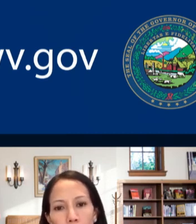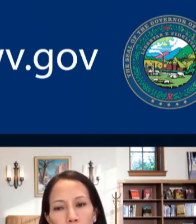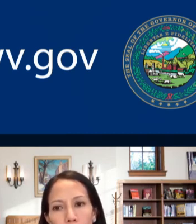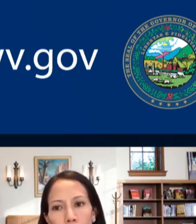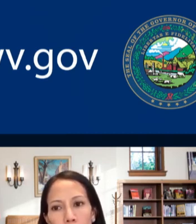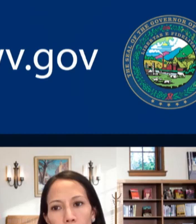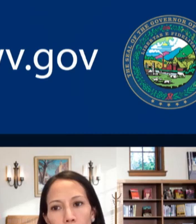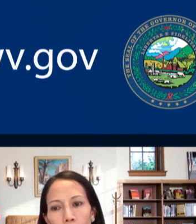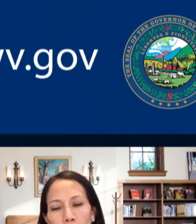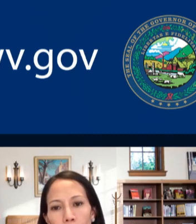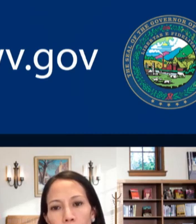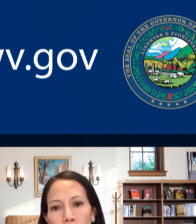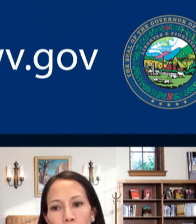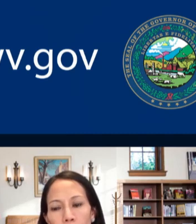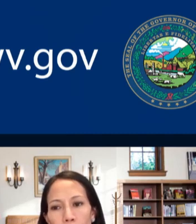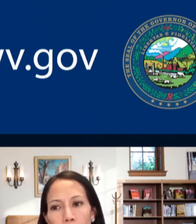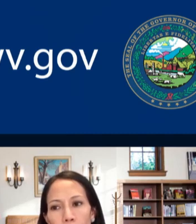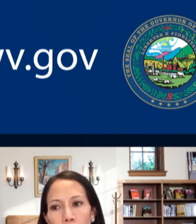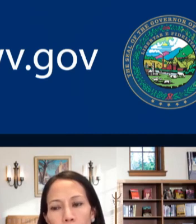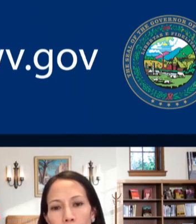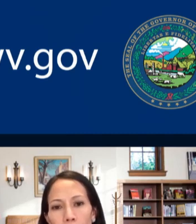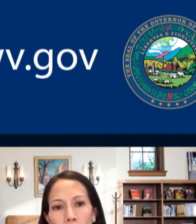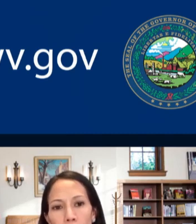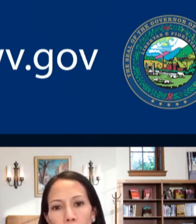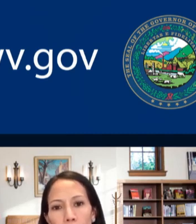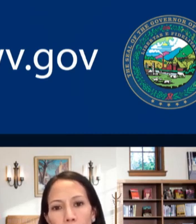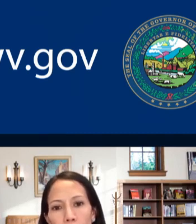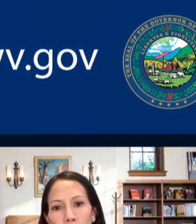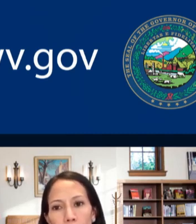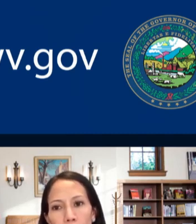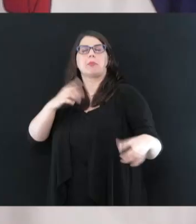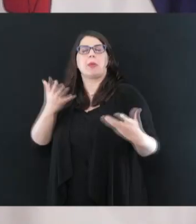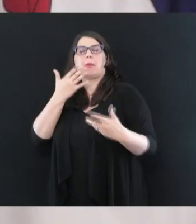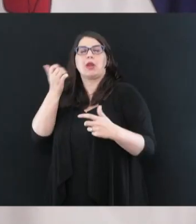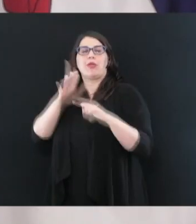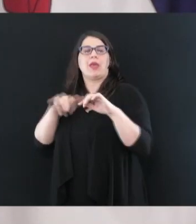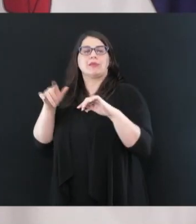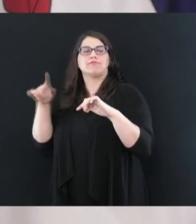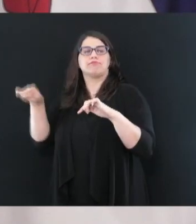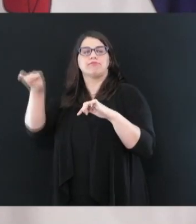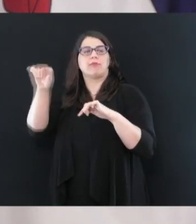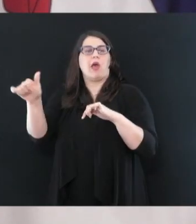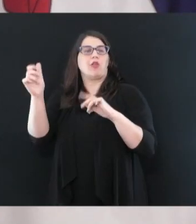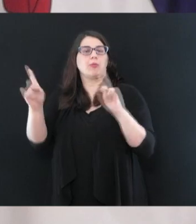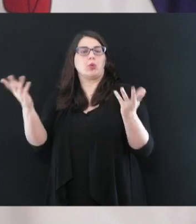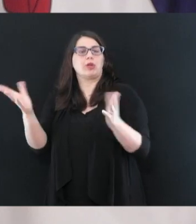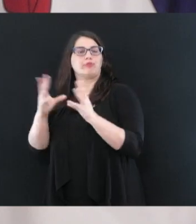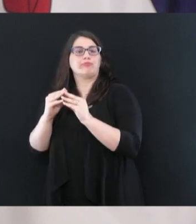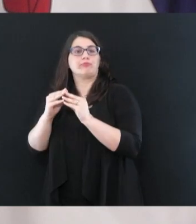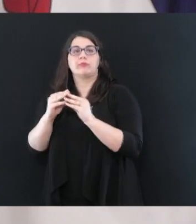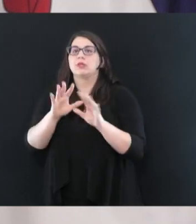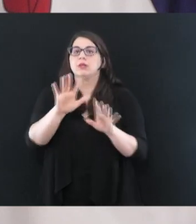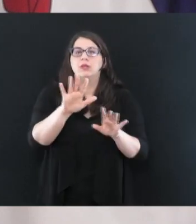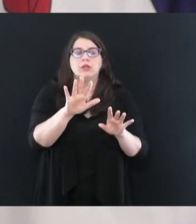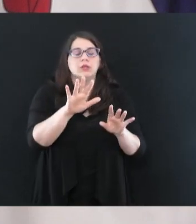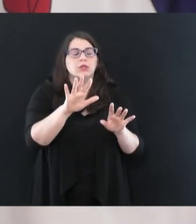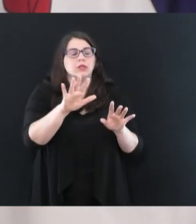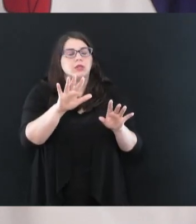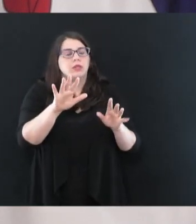I can answer it, I think better than anybody else on the call, but let me just say this, and it's not very